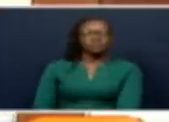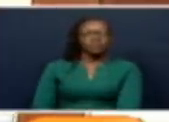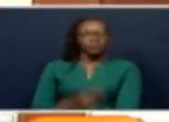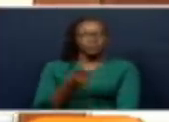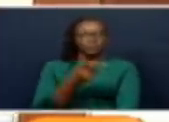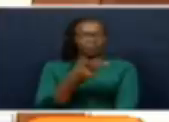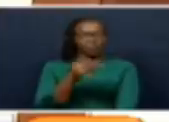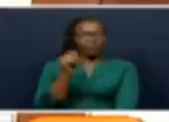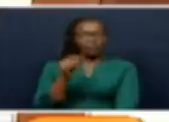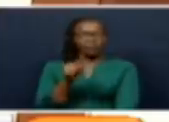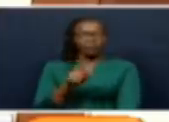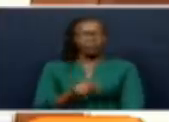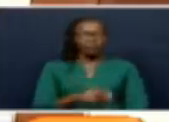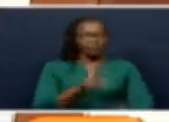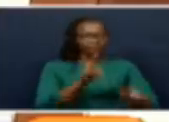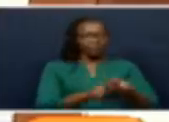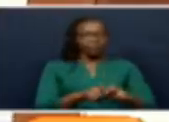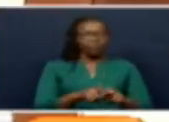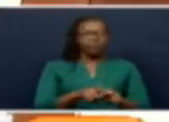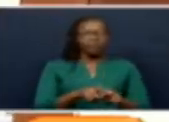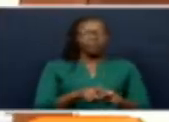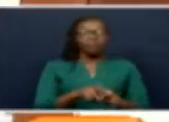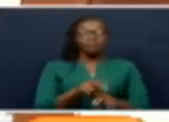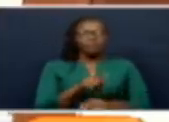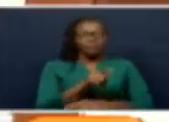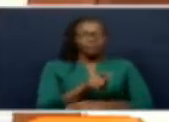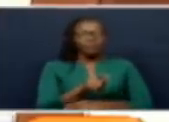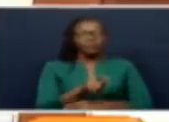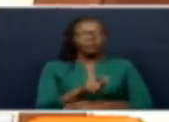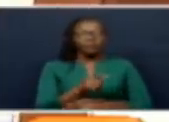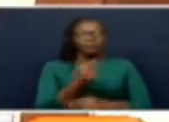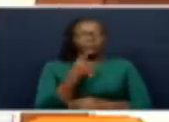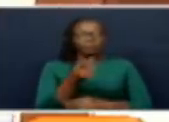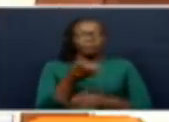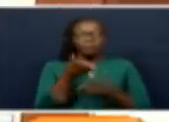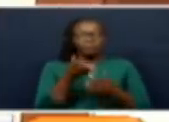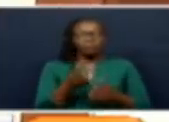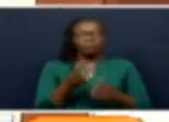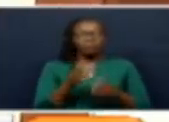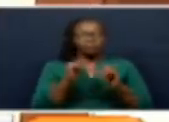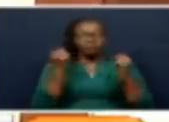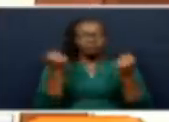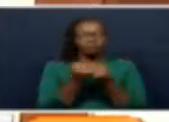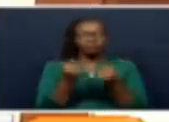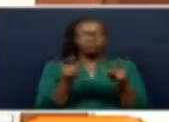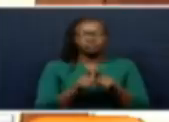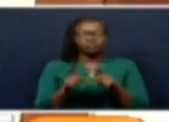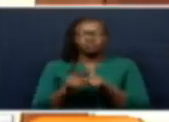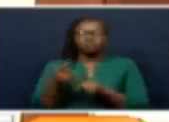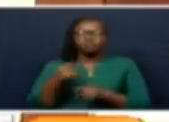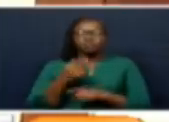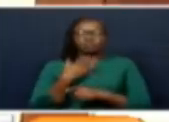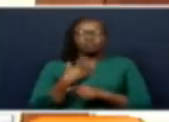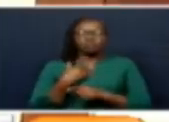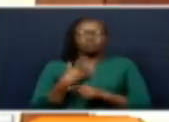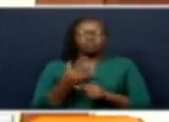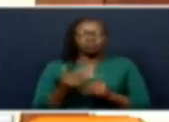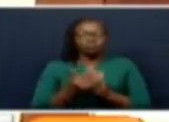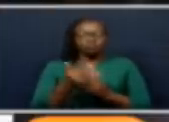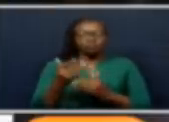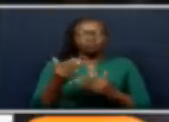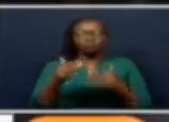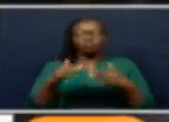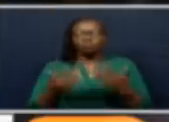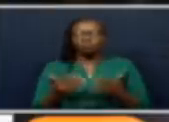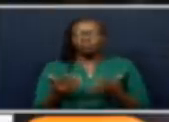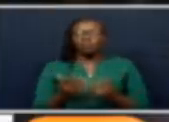have sat him down and told him, look, this is a society and this is the way we want you to lead this country. Yeah. Now there's no one